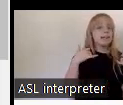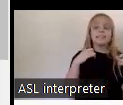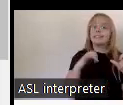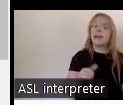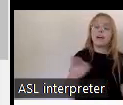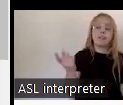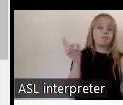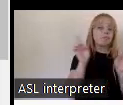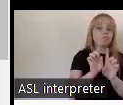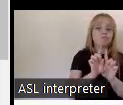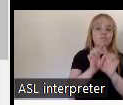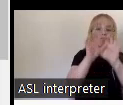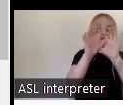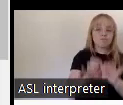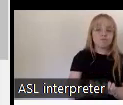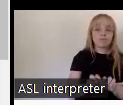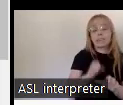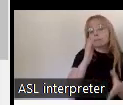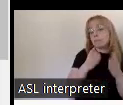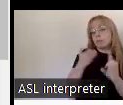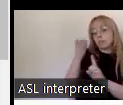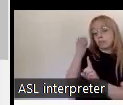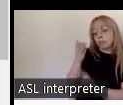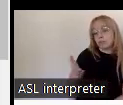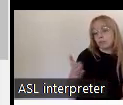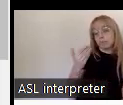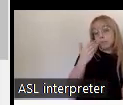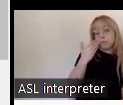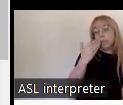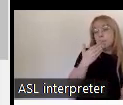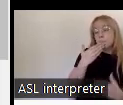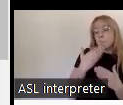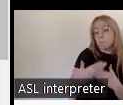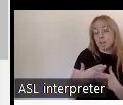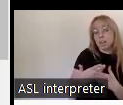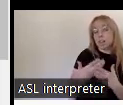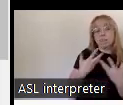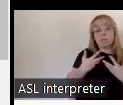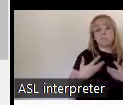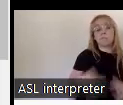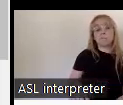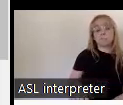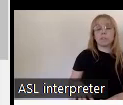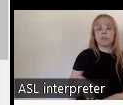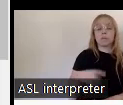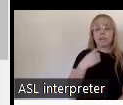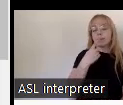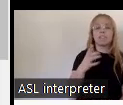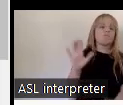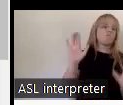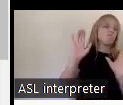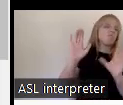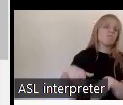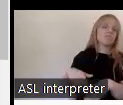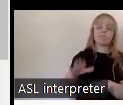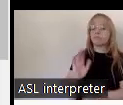with them. You may be that person that knows them incredibly well, and we don't want to discount that. That's vital to that person.